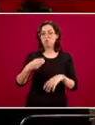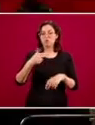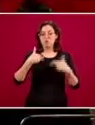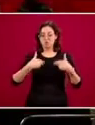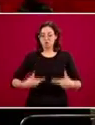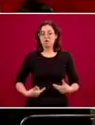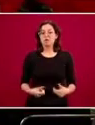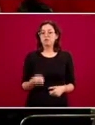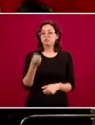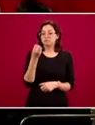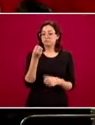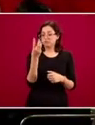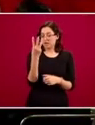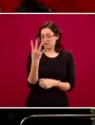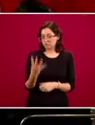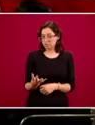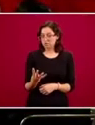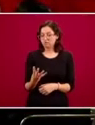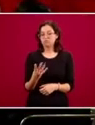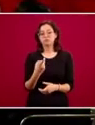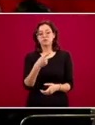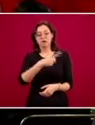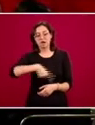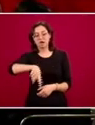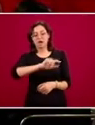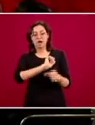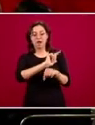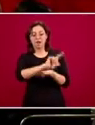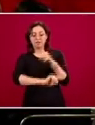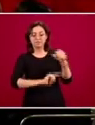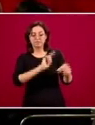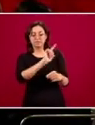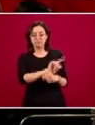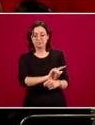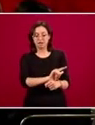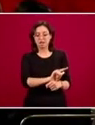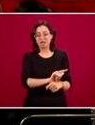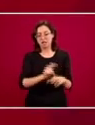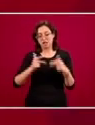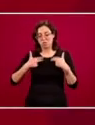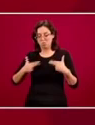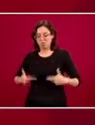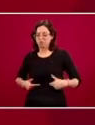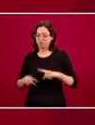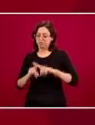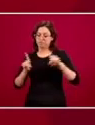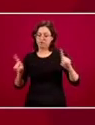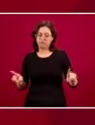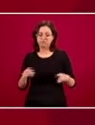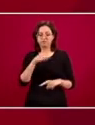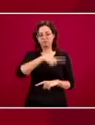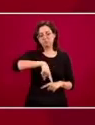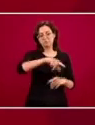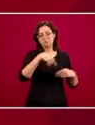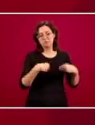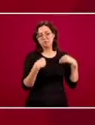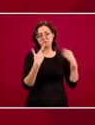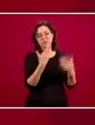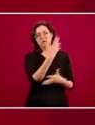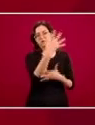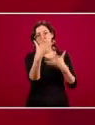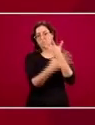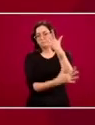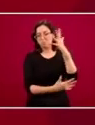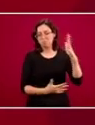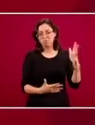lead to respiratory infectious diseases or just infectious diseases in humans, 3/4